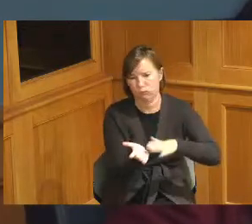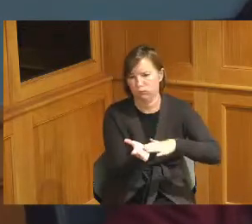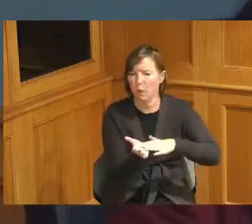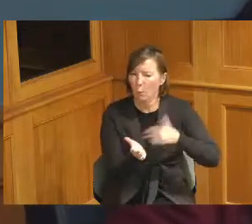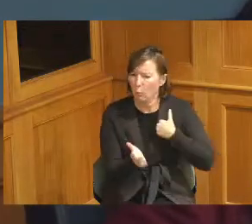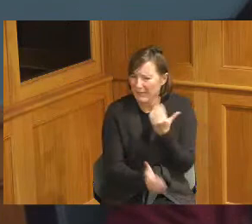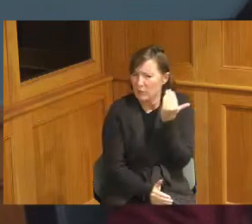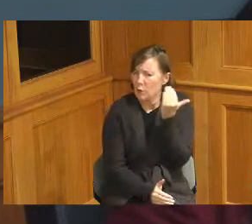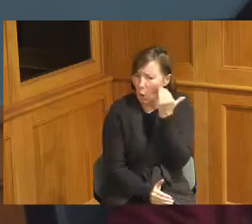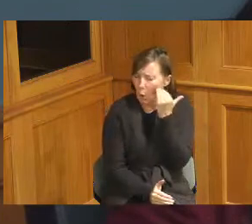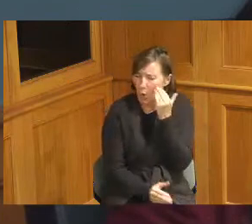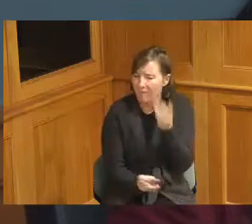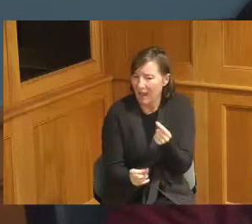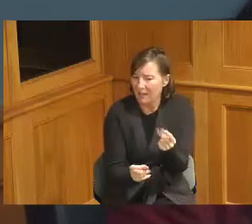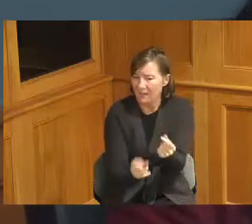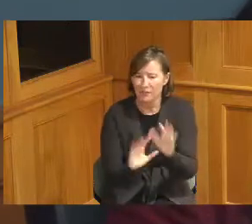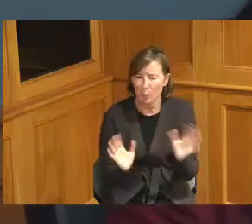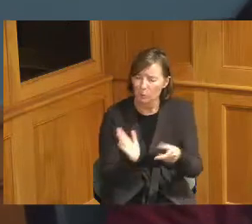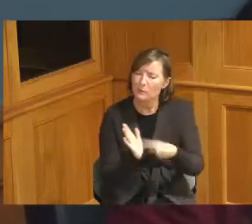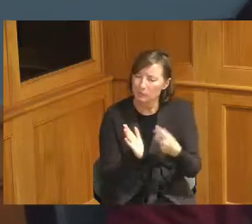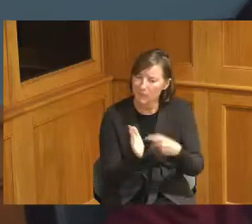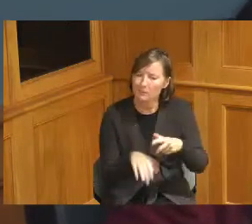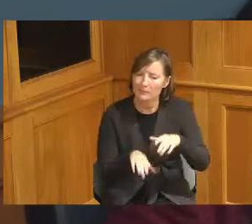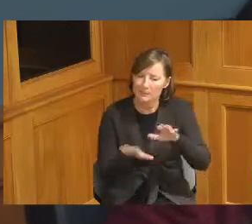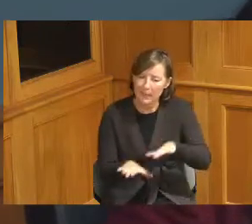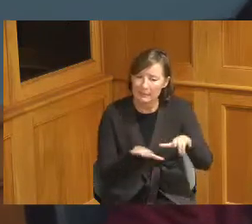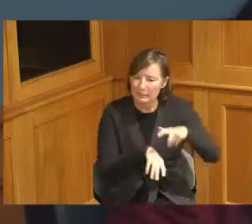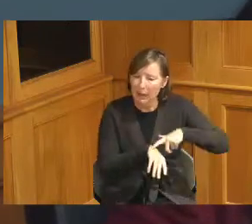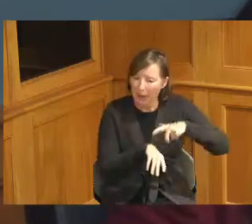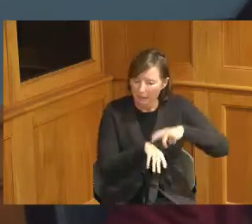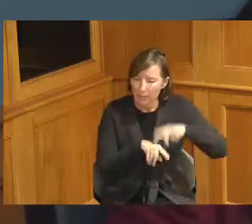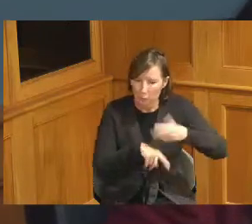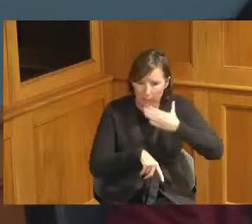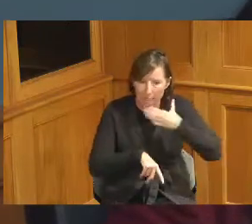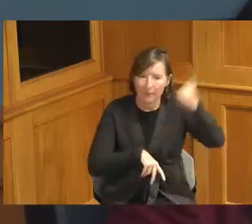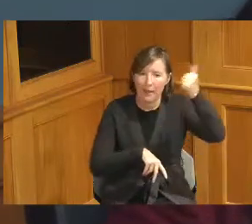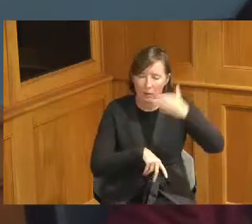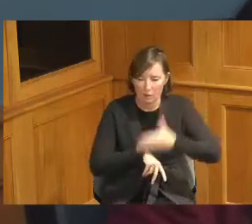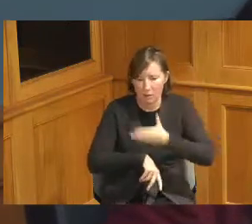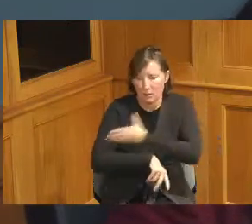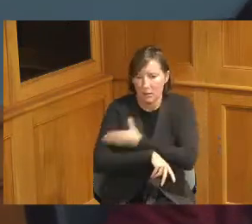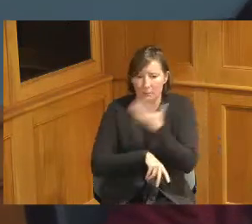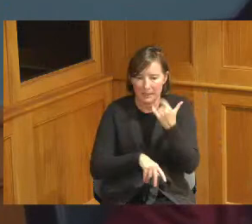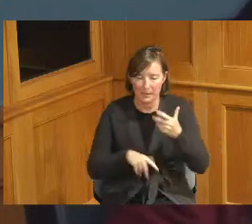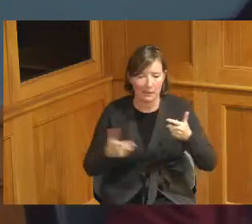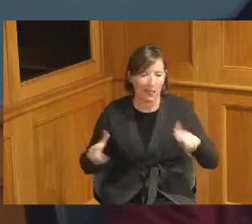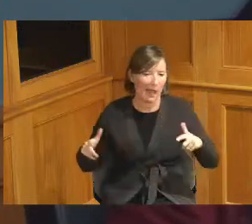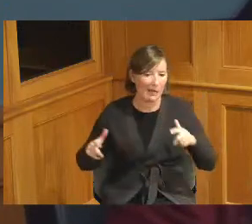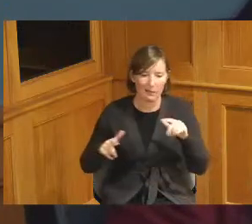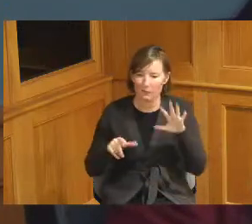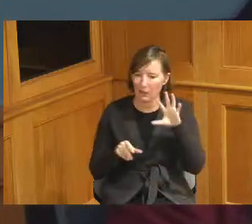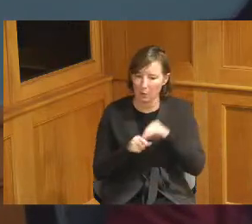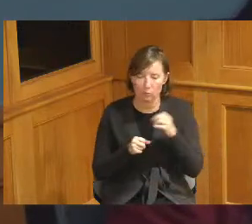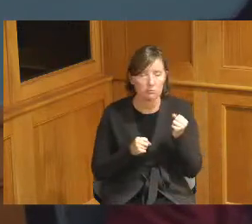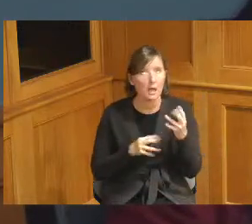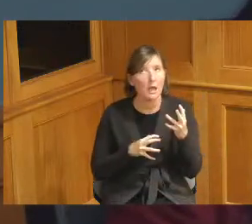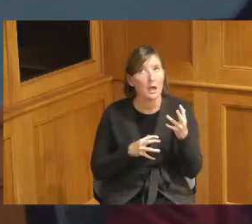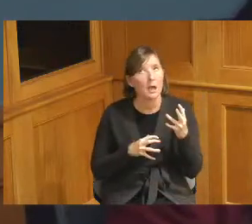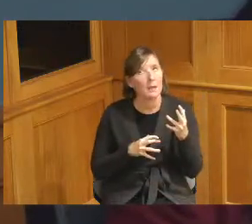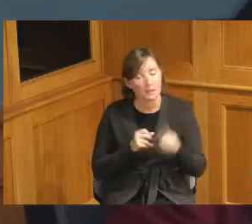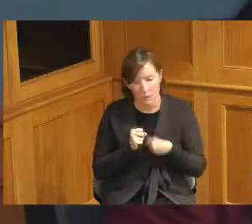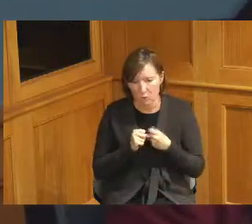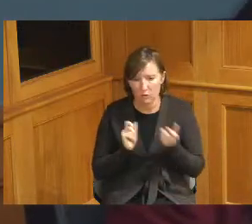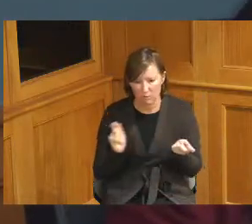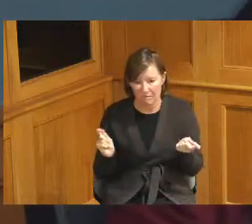time for things to get better. This has been, the lack of inclusion has been for many, many years. So just want